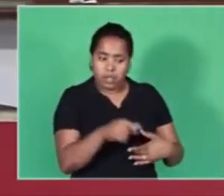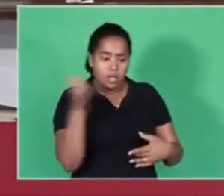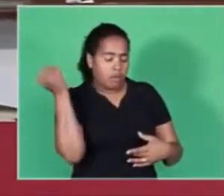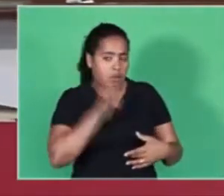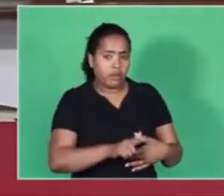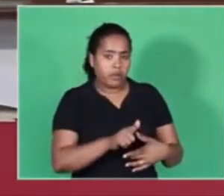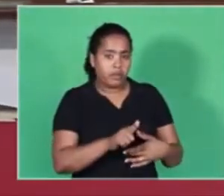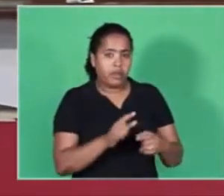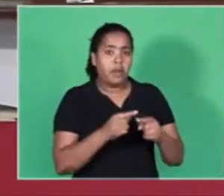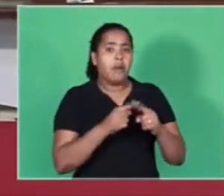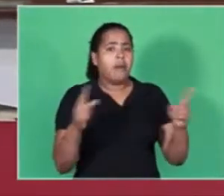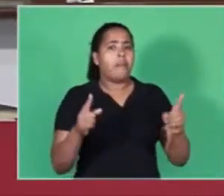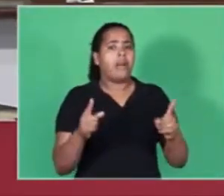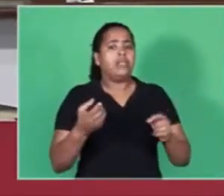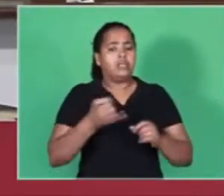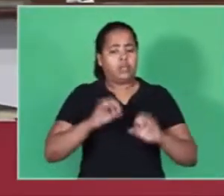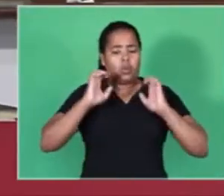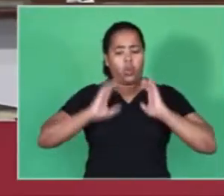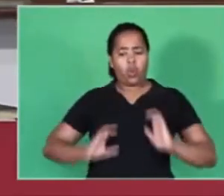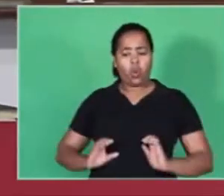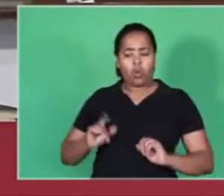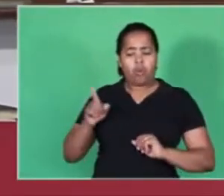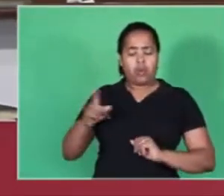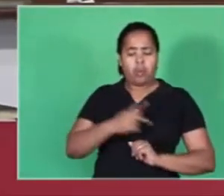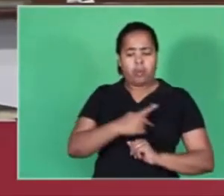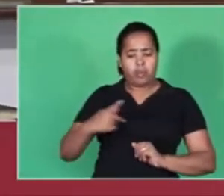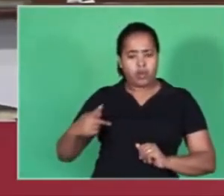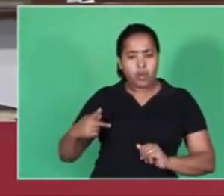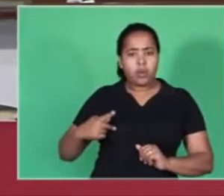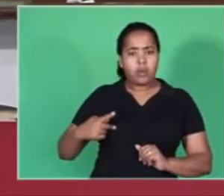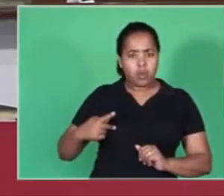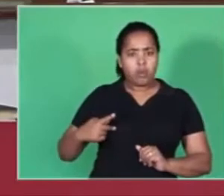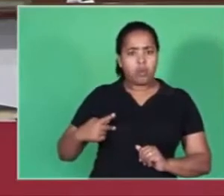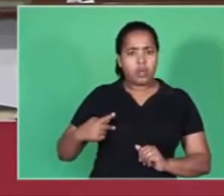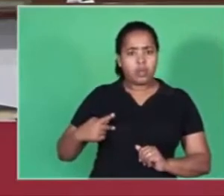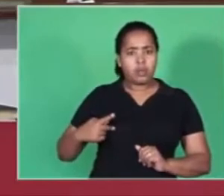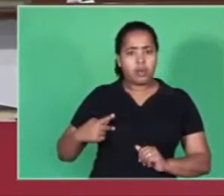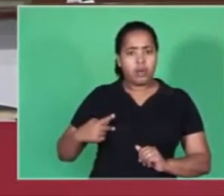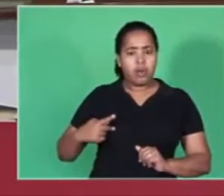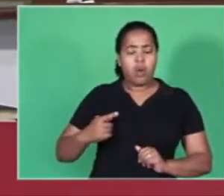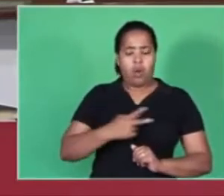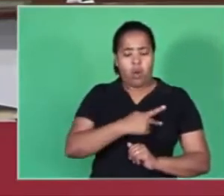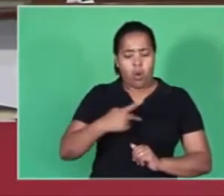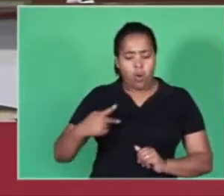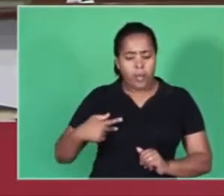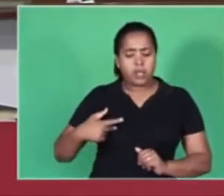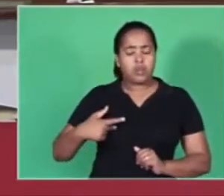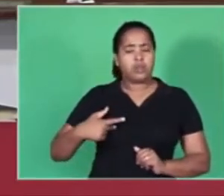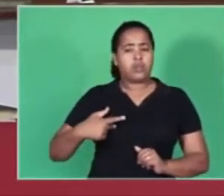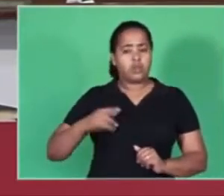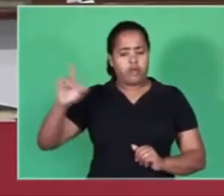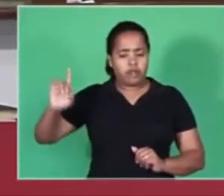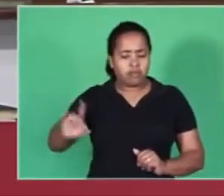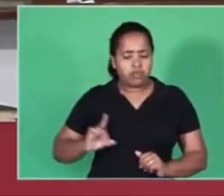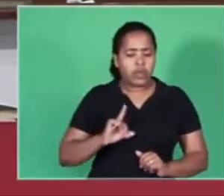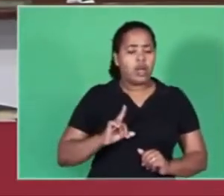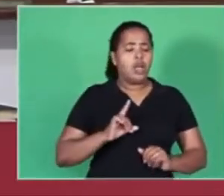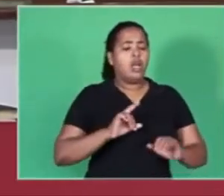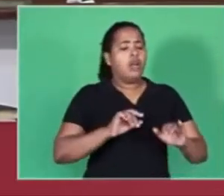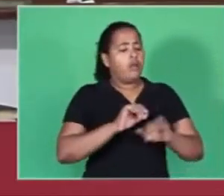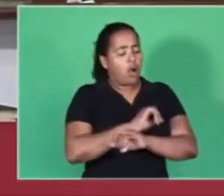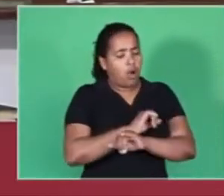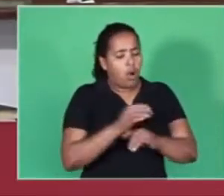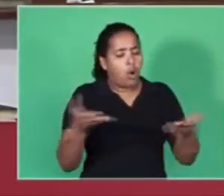it. But if you need a position, the pastor can position himself. Today, you